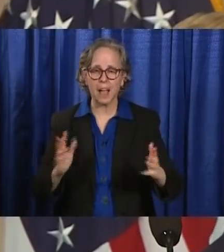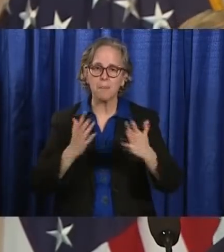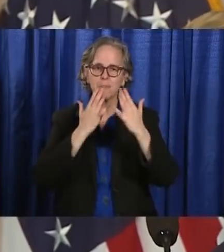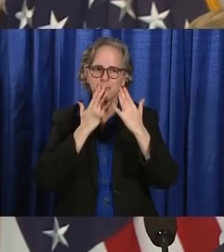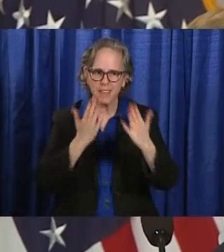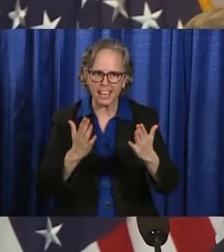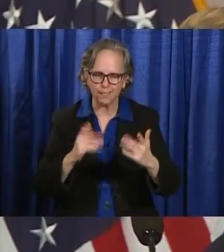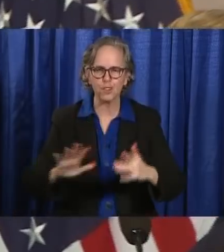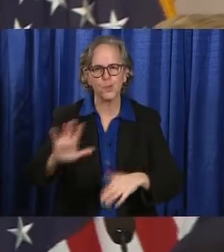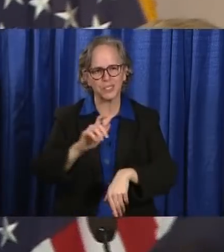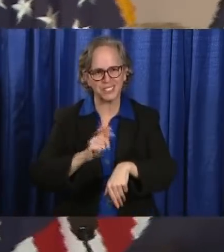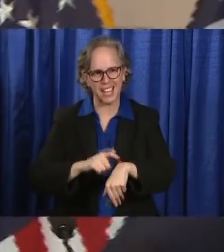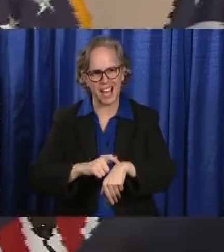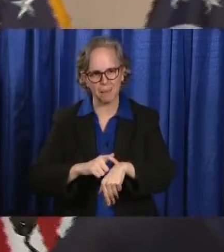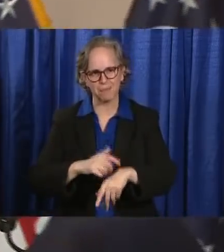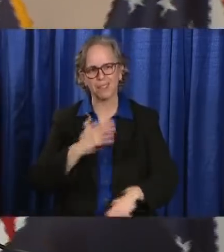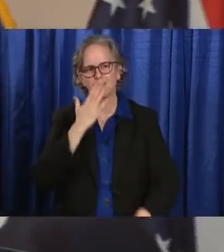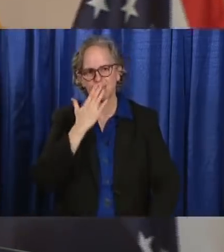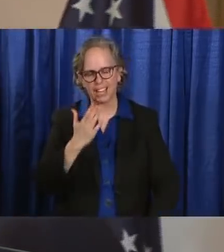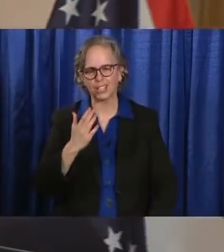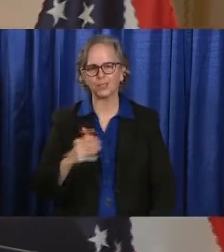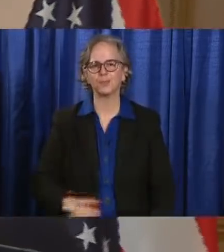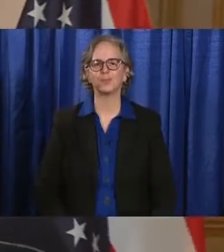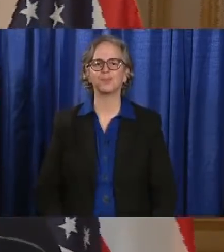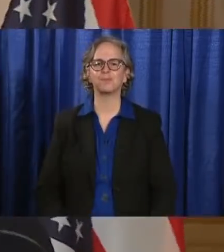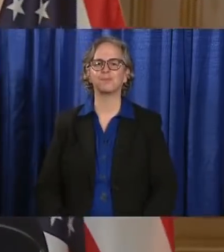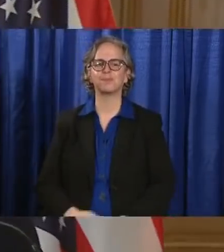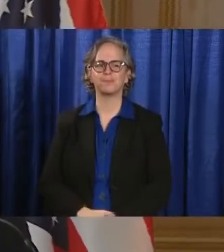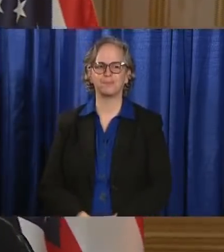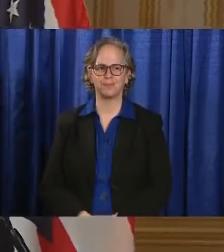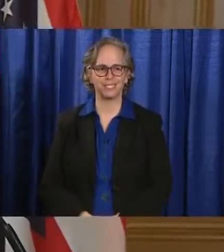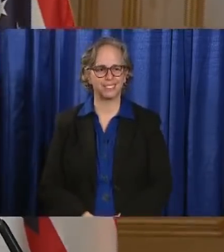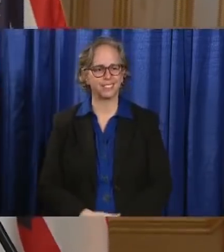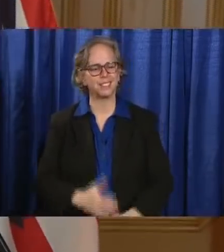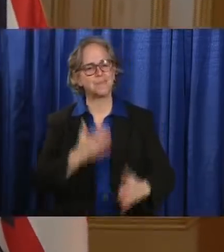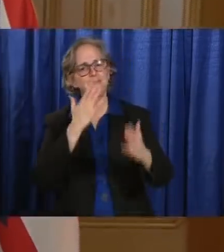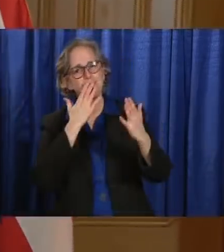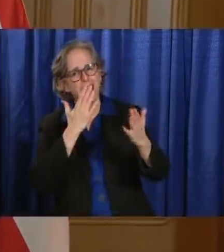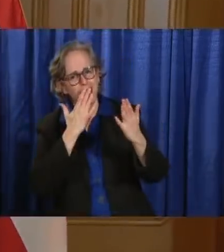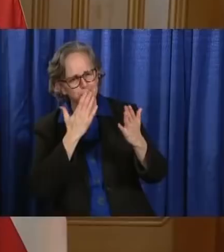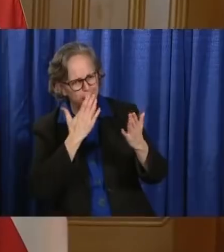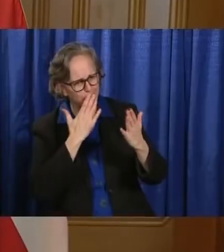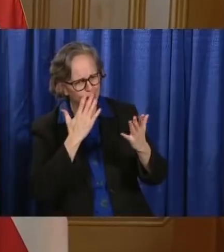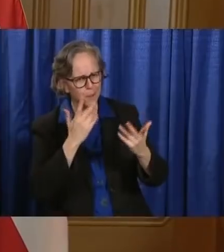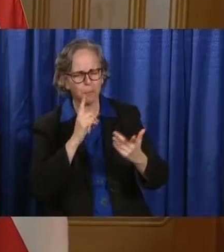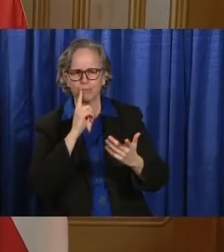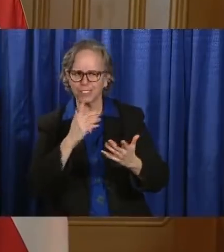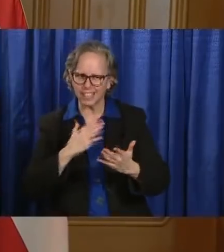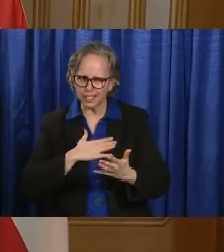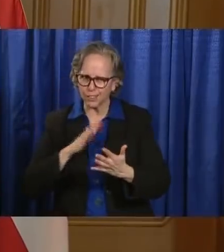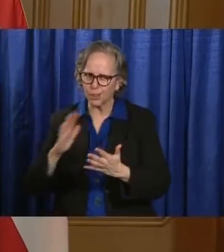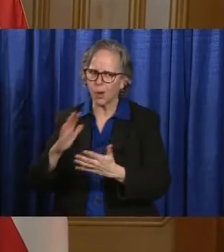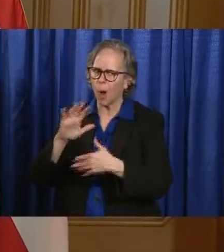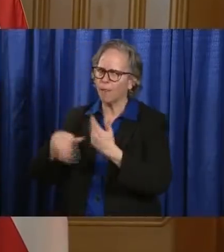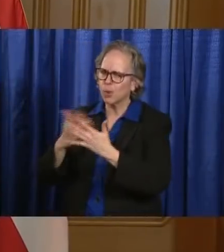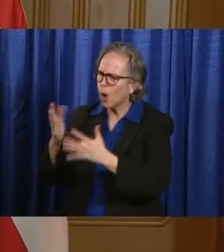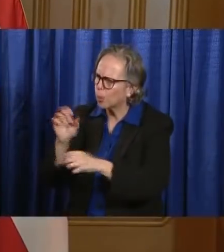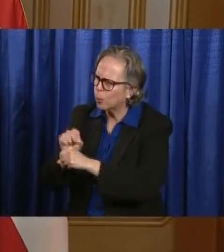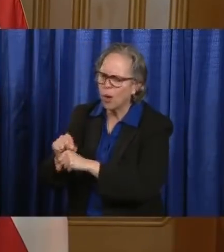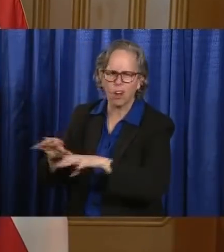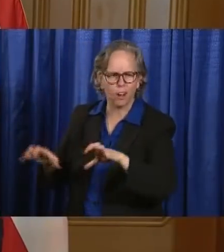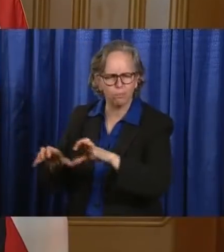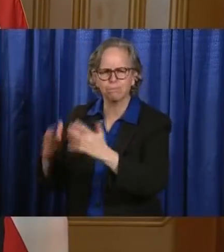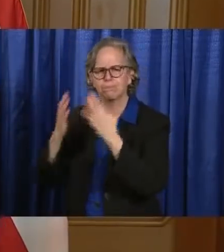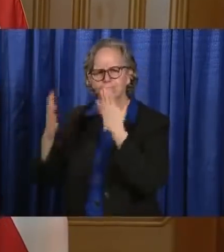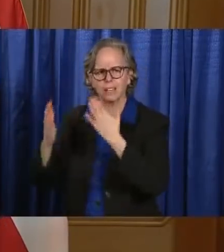here today. Thank you, sir. Director, thank you very, very much. We appreciate it. Thanks for all you do. Great.